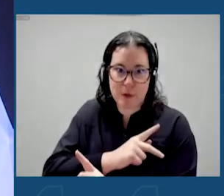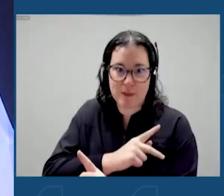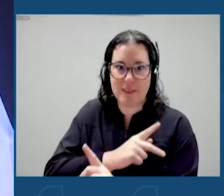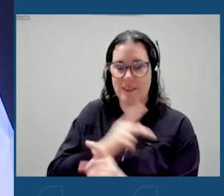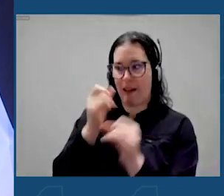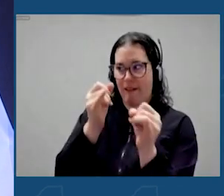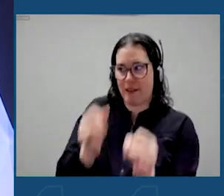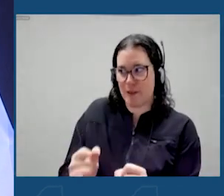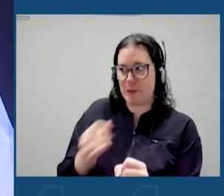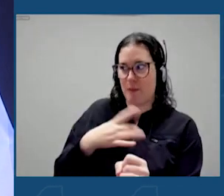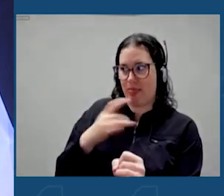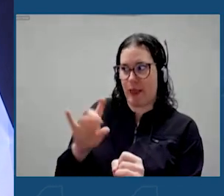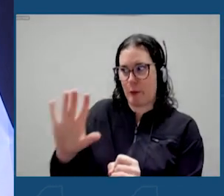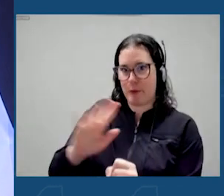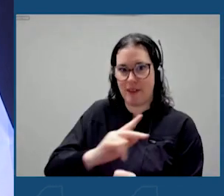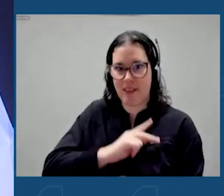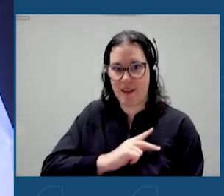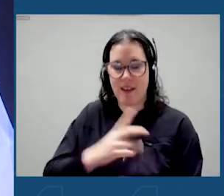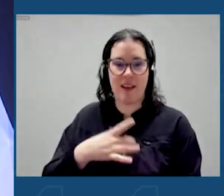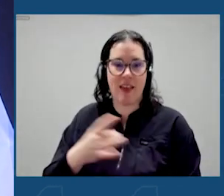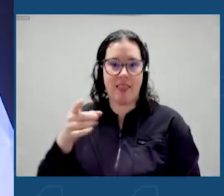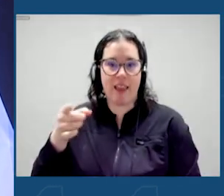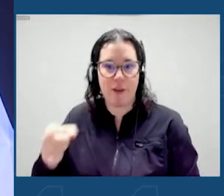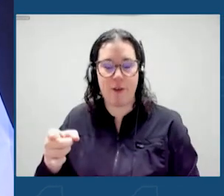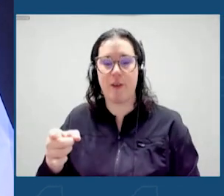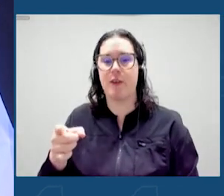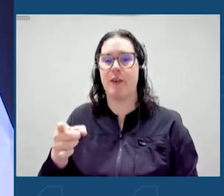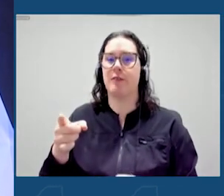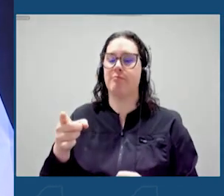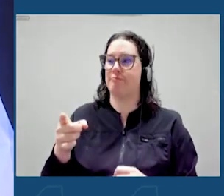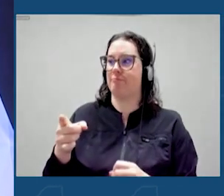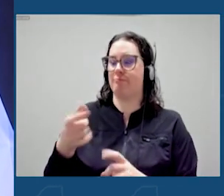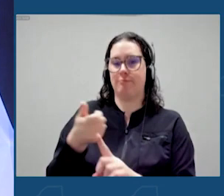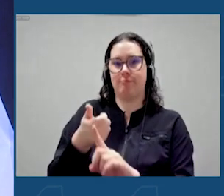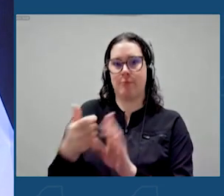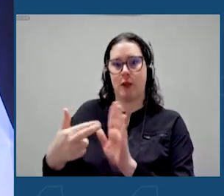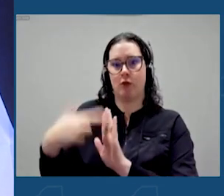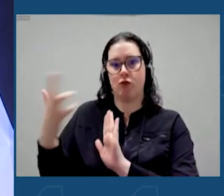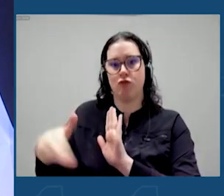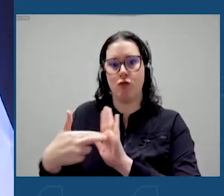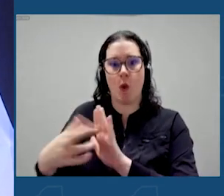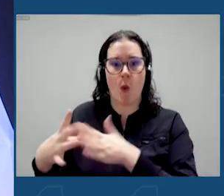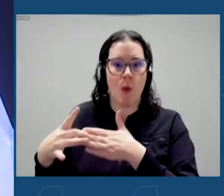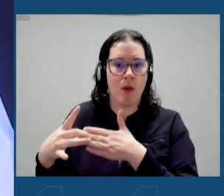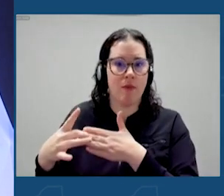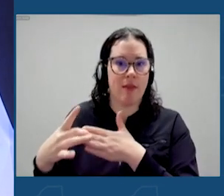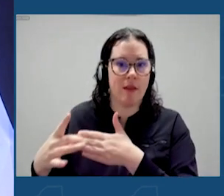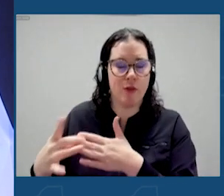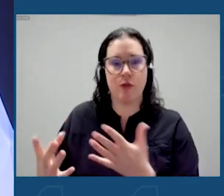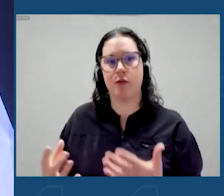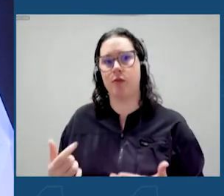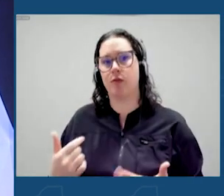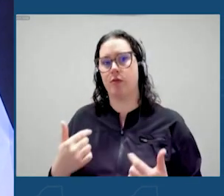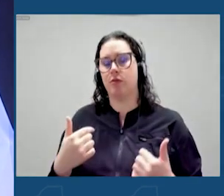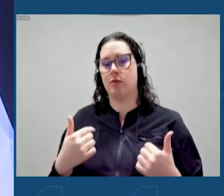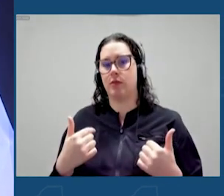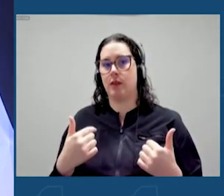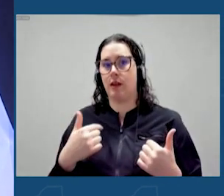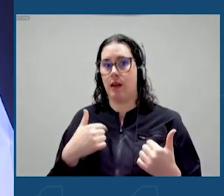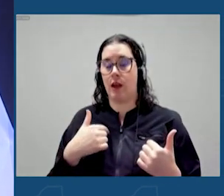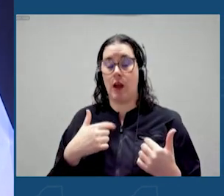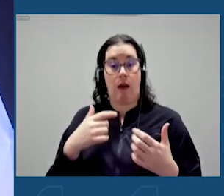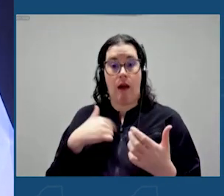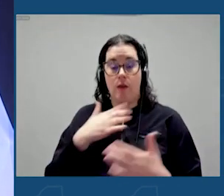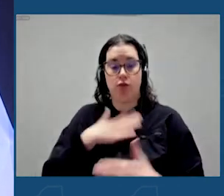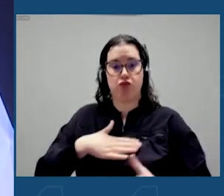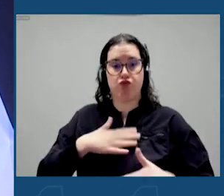individual. I like her as a leader. I like the fact that you can sit down and have a